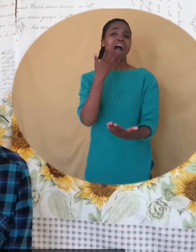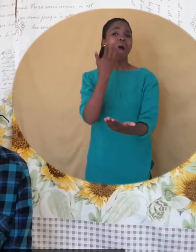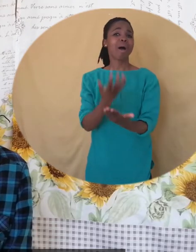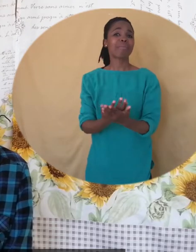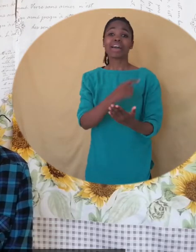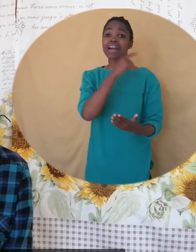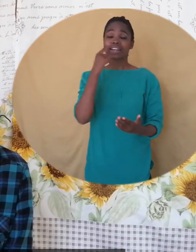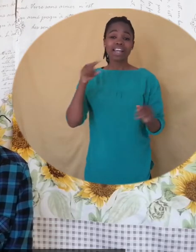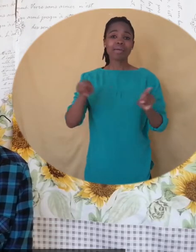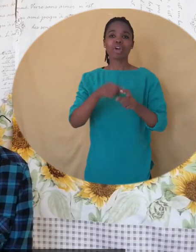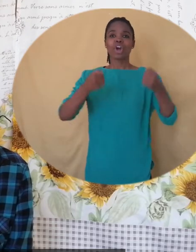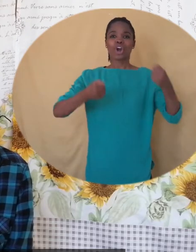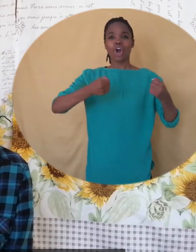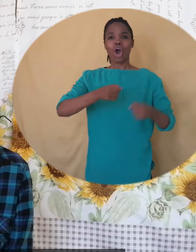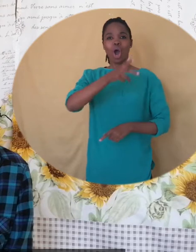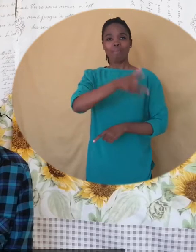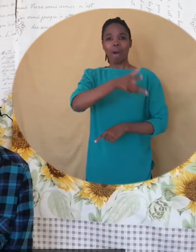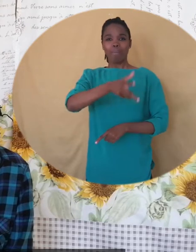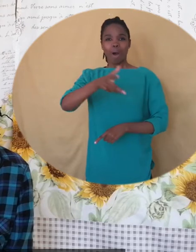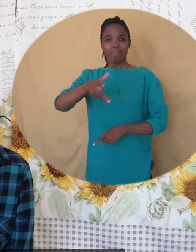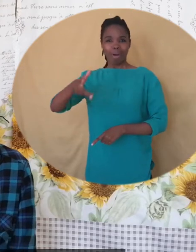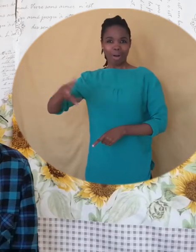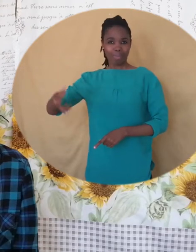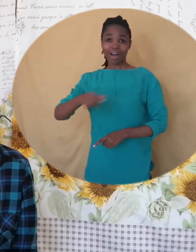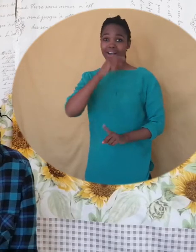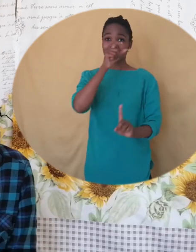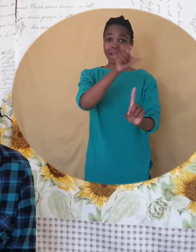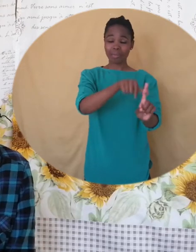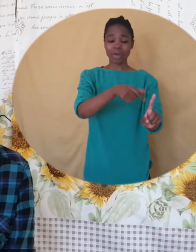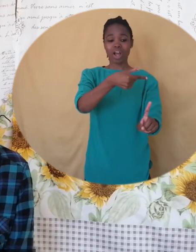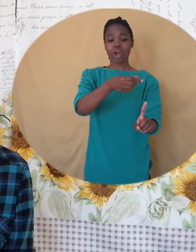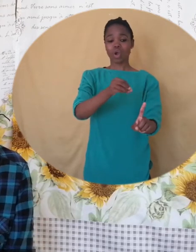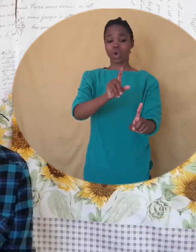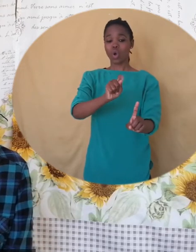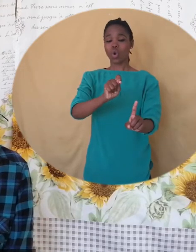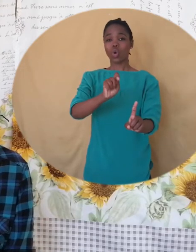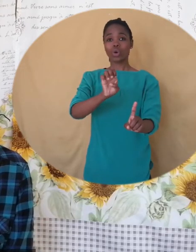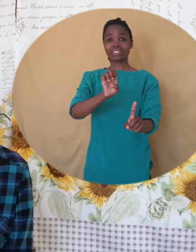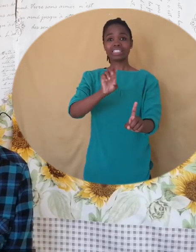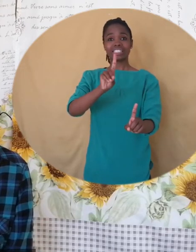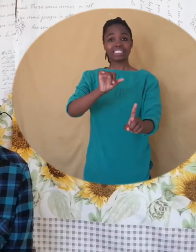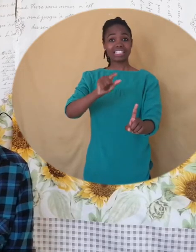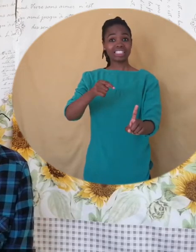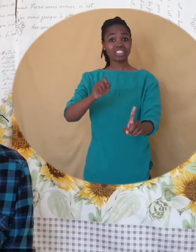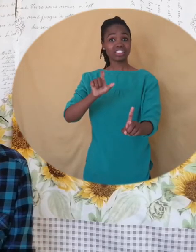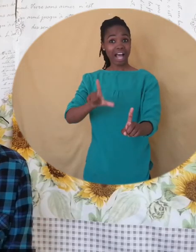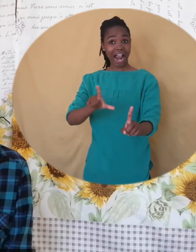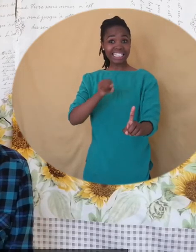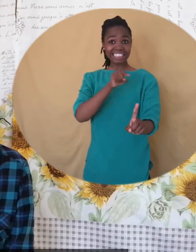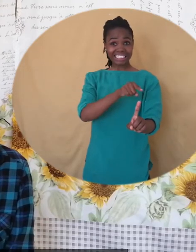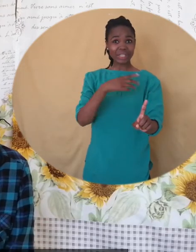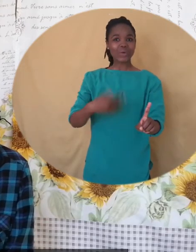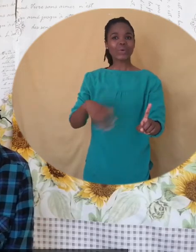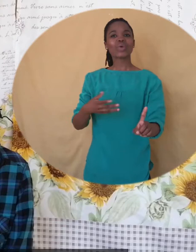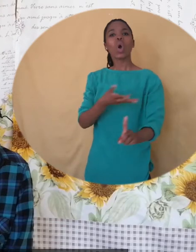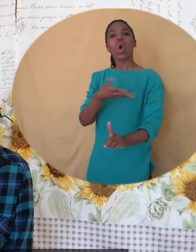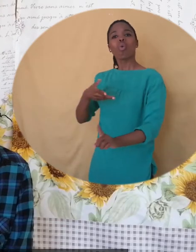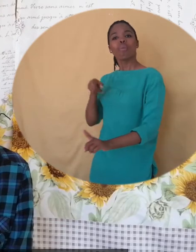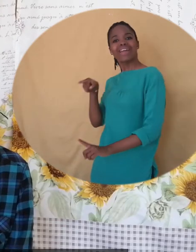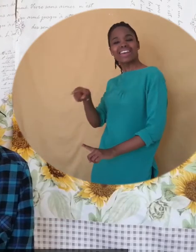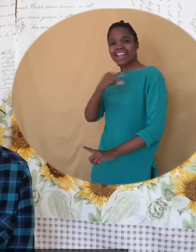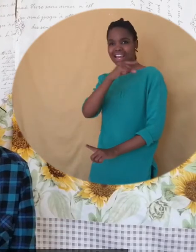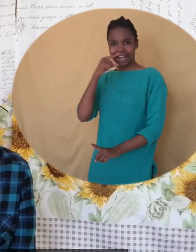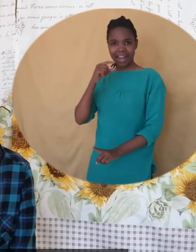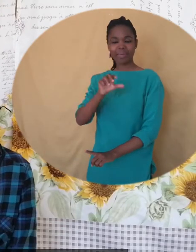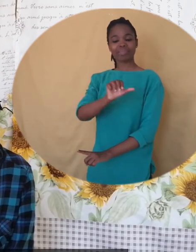amazing podcast today that's called The Parking Lot by a guy called Goatee Digital. And he has a conversation